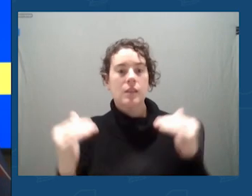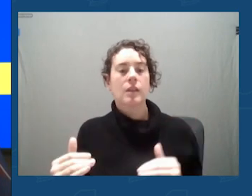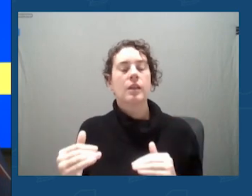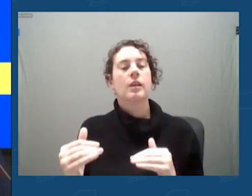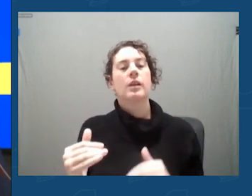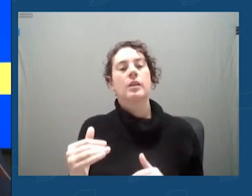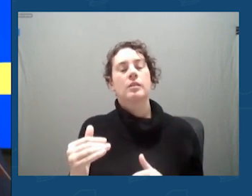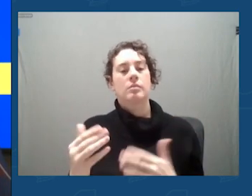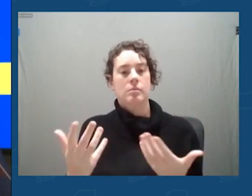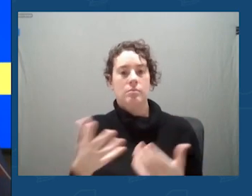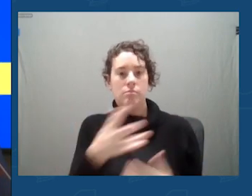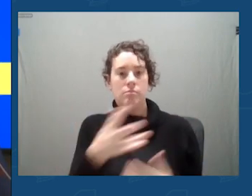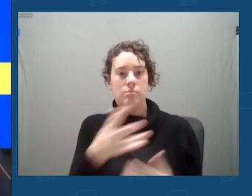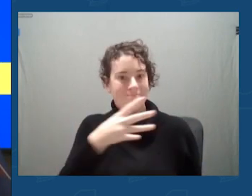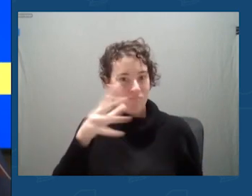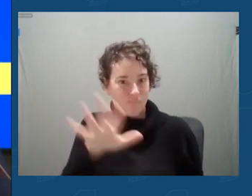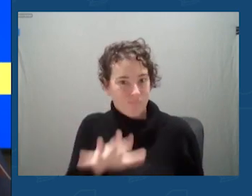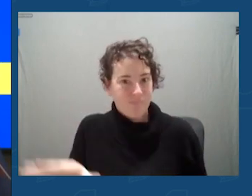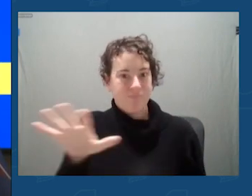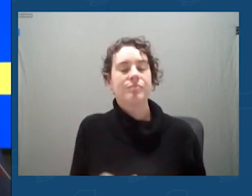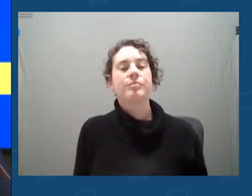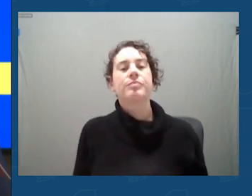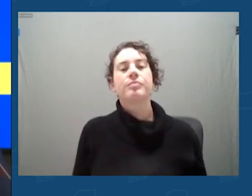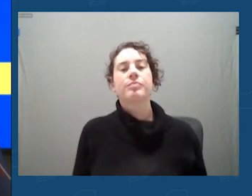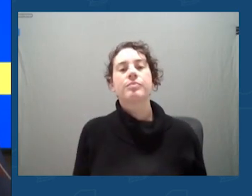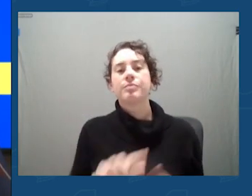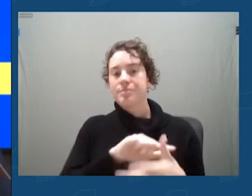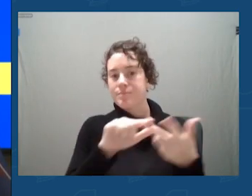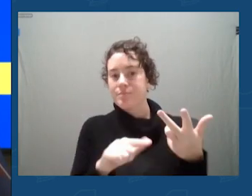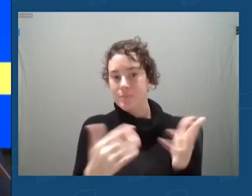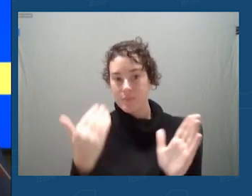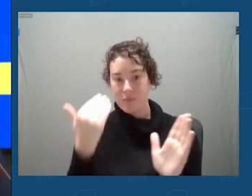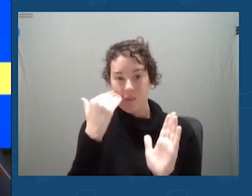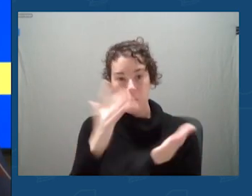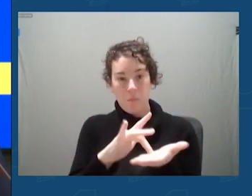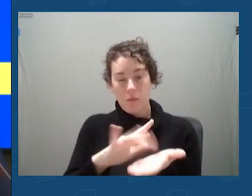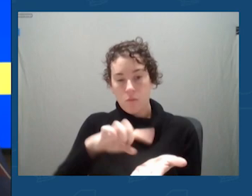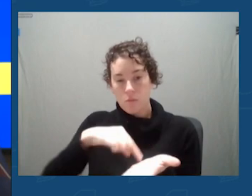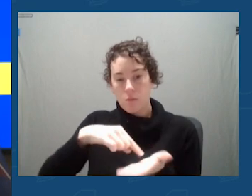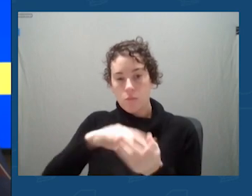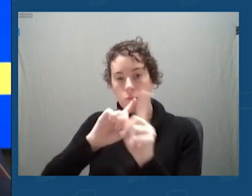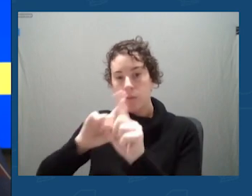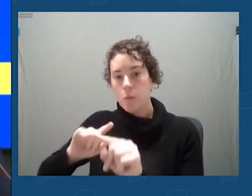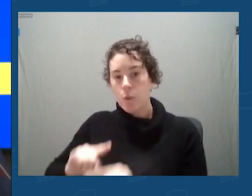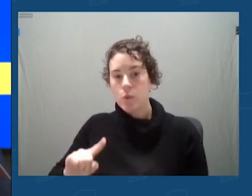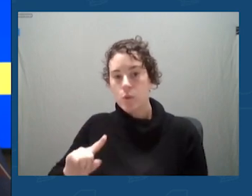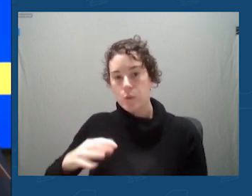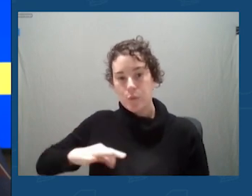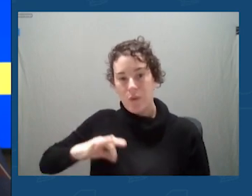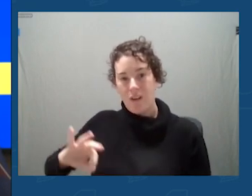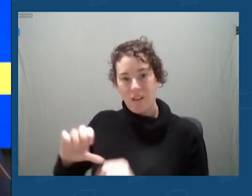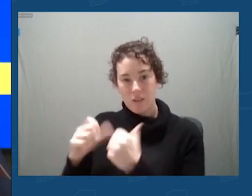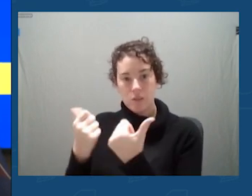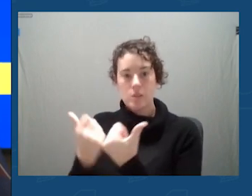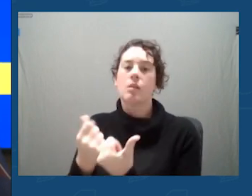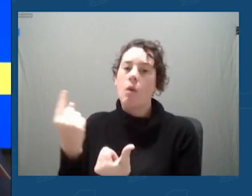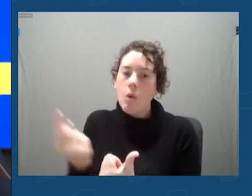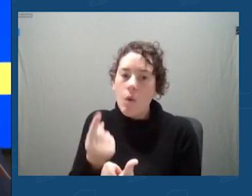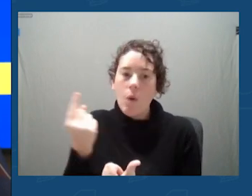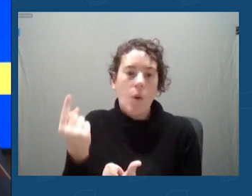state. And we know that medical debt that is reported to credit agencies is almost always